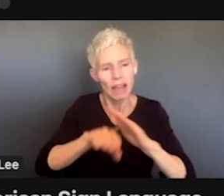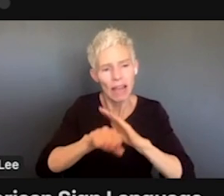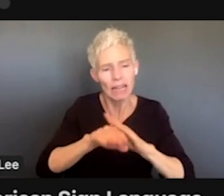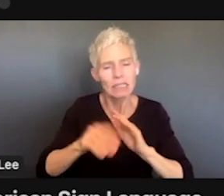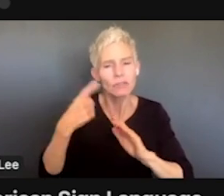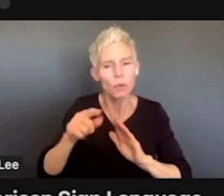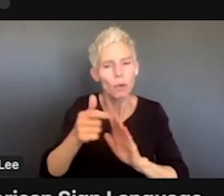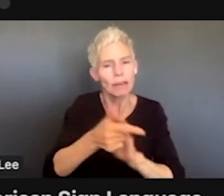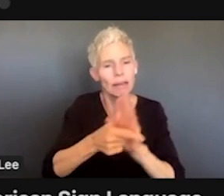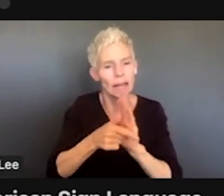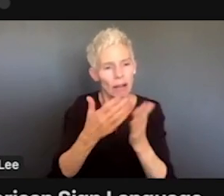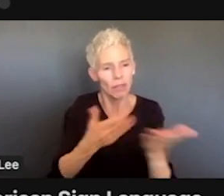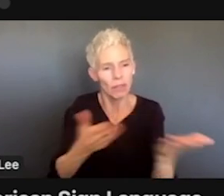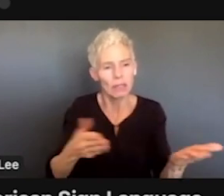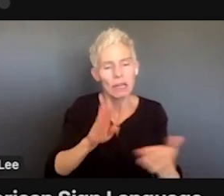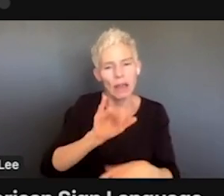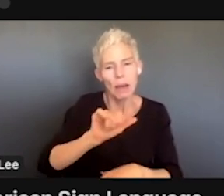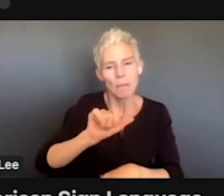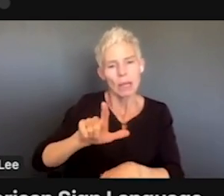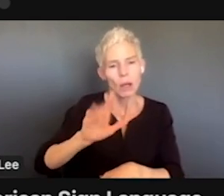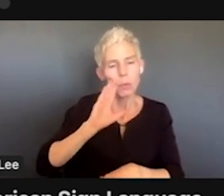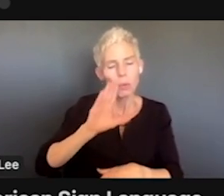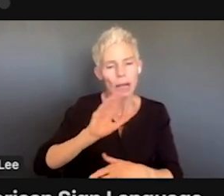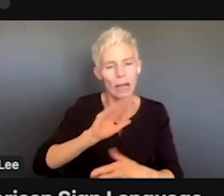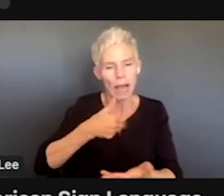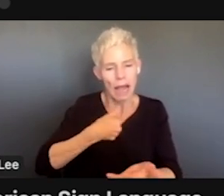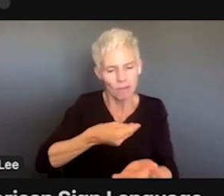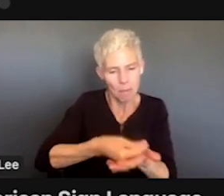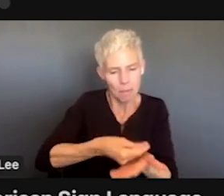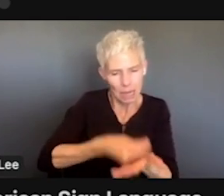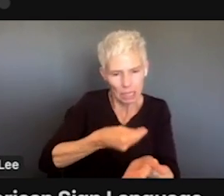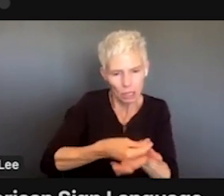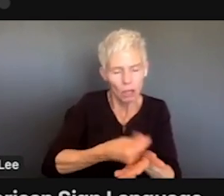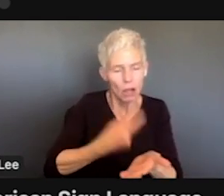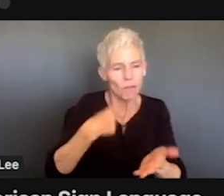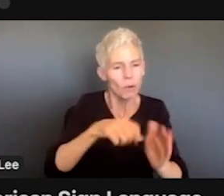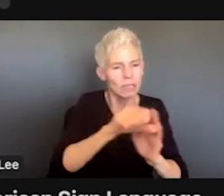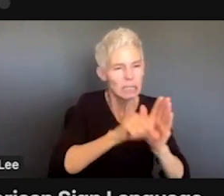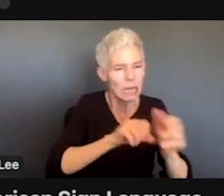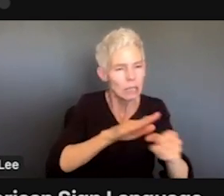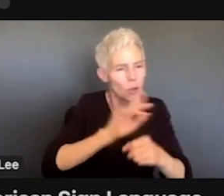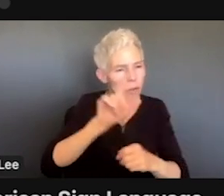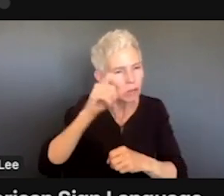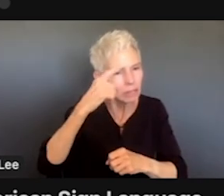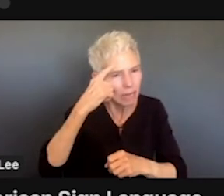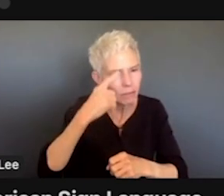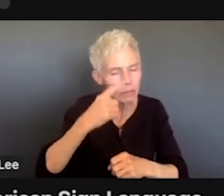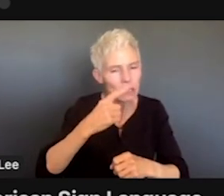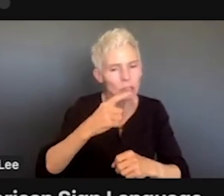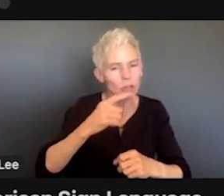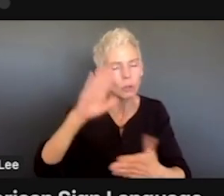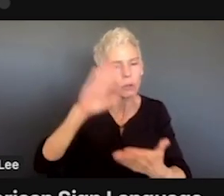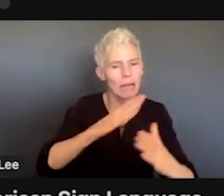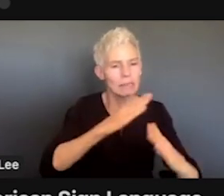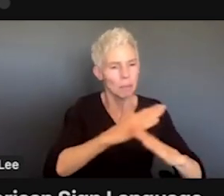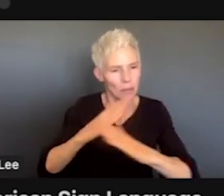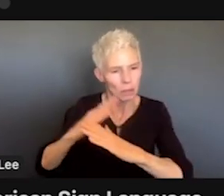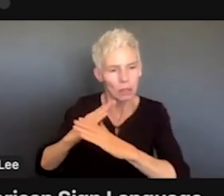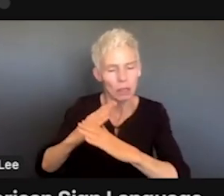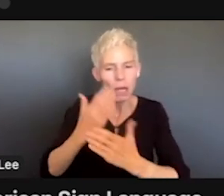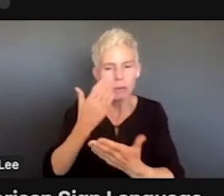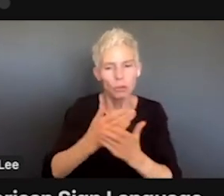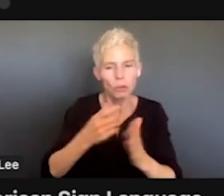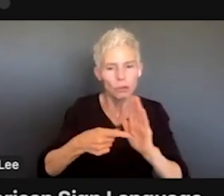would create grants to help state and local governments fund barriers and other structures that have been shown to reduce suicide